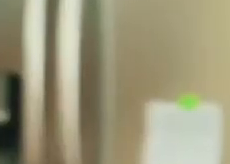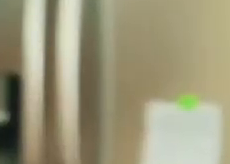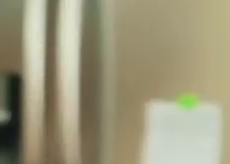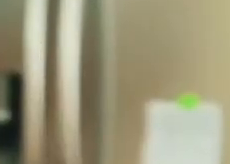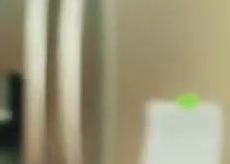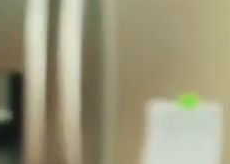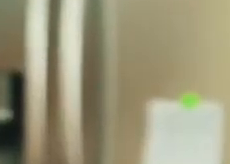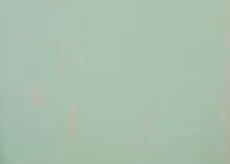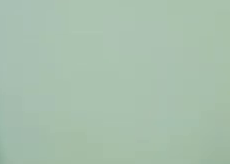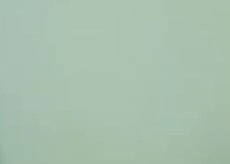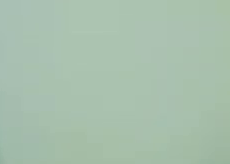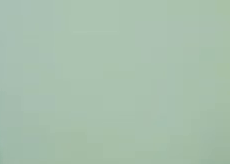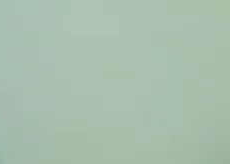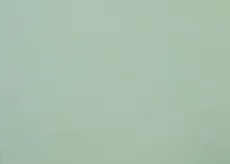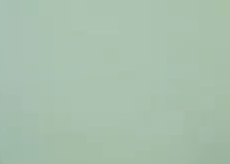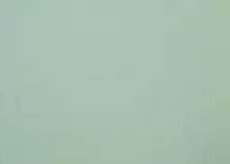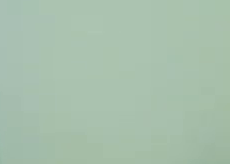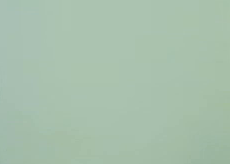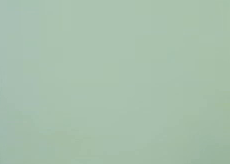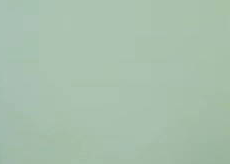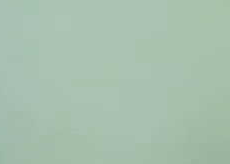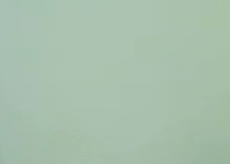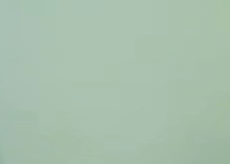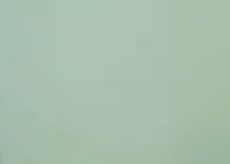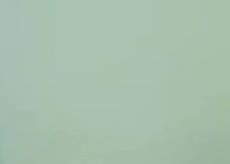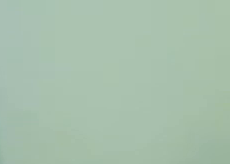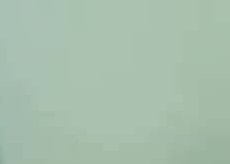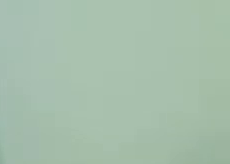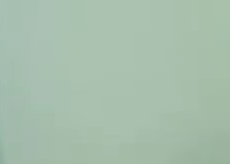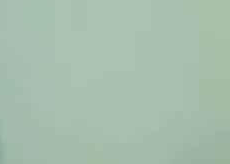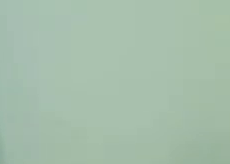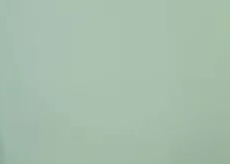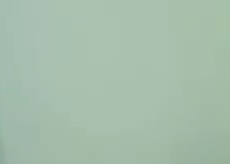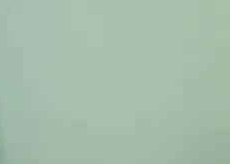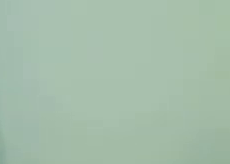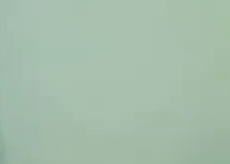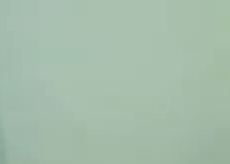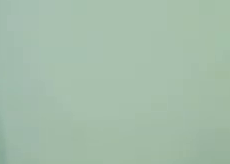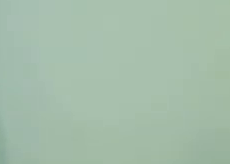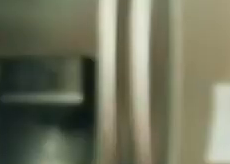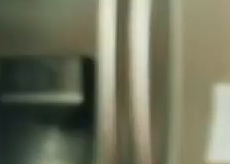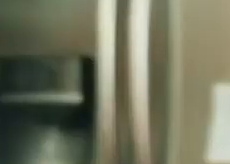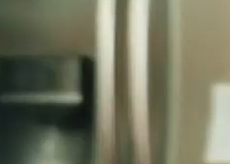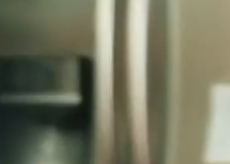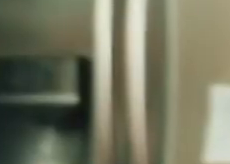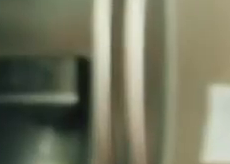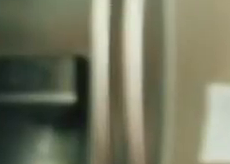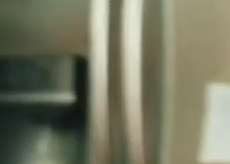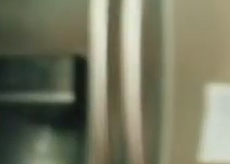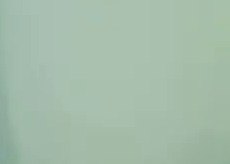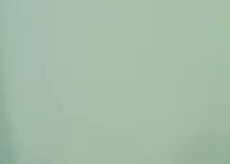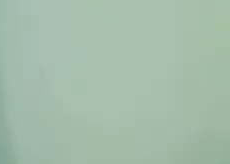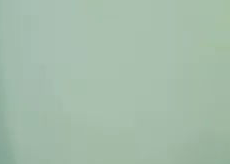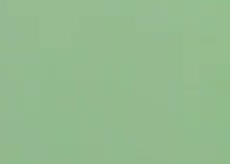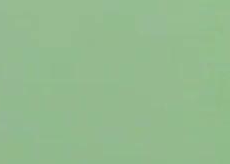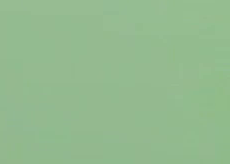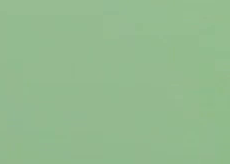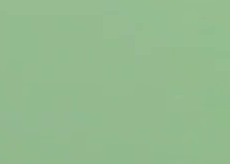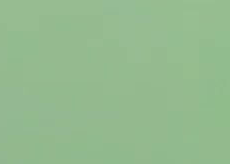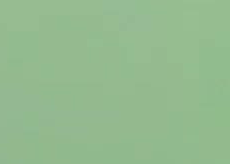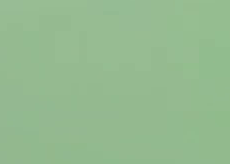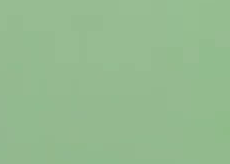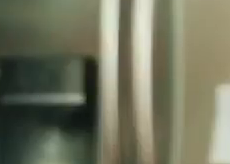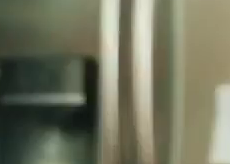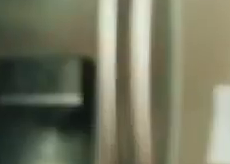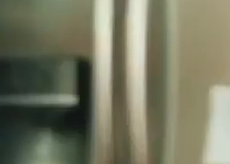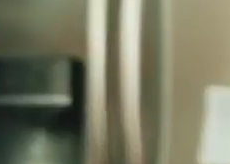this coronavirus can cause serious problems to older people like me, you know. Mm-hmm. So I have to stay at home to protect myself and you